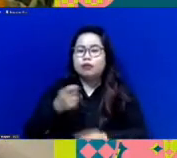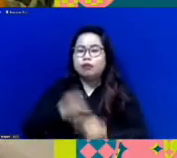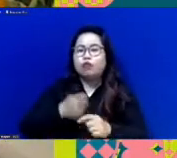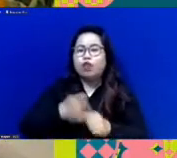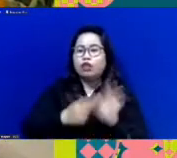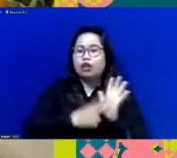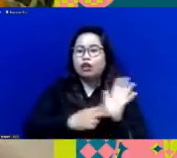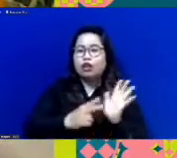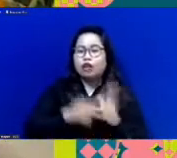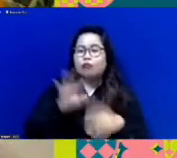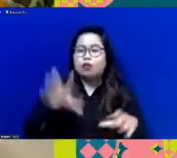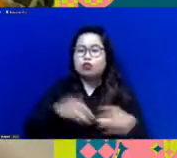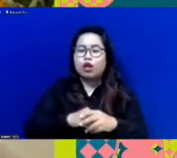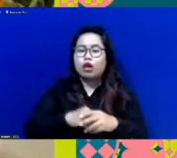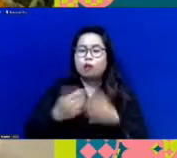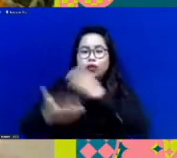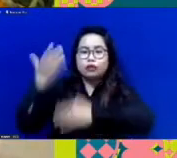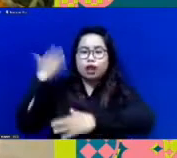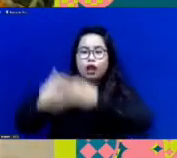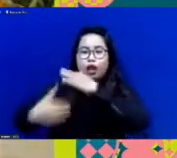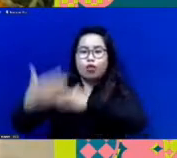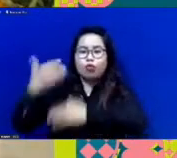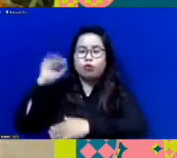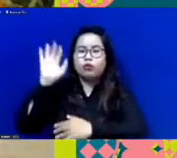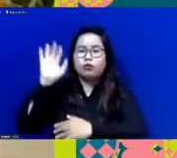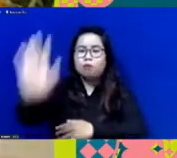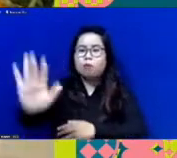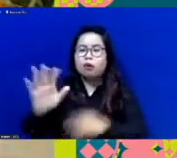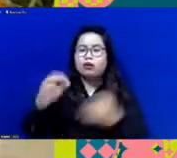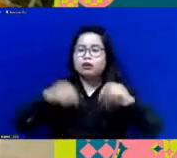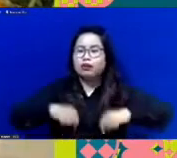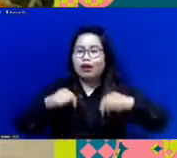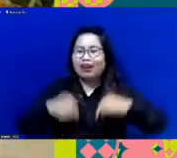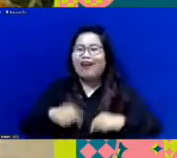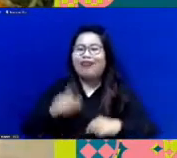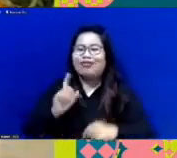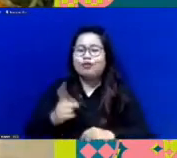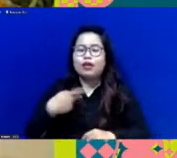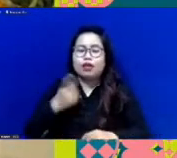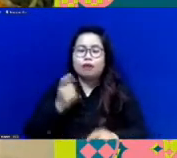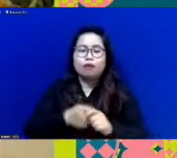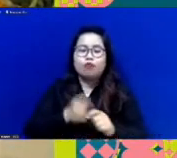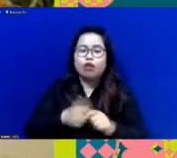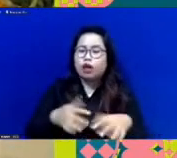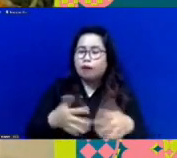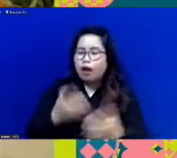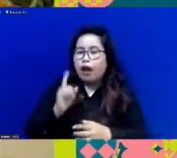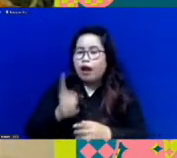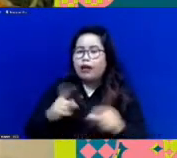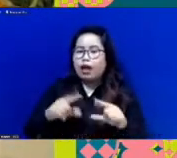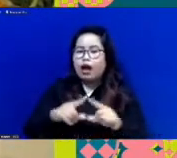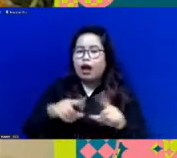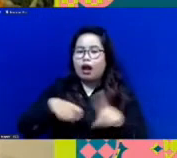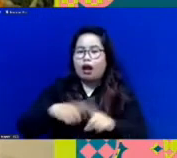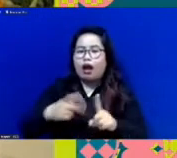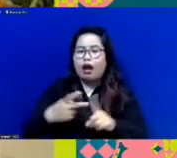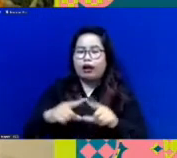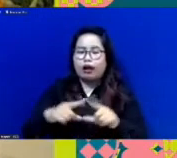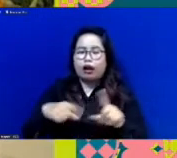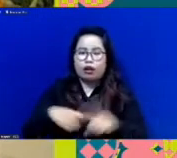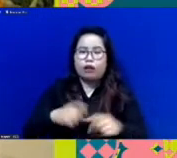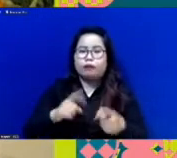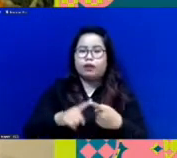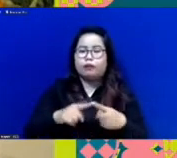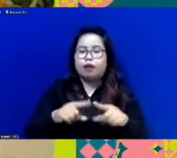future. Present, and future. Yeah, past, present, and future. So that's why we create this akhlaq. The first is amanah and competence. That's actually more on